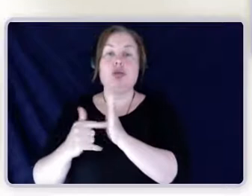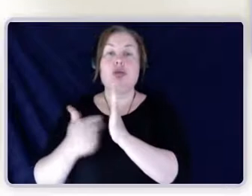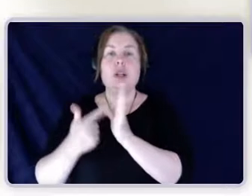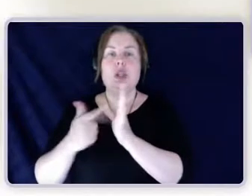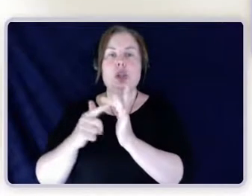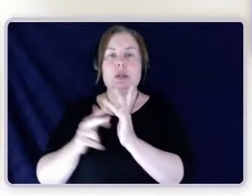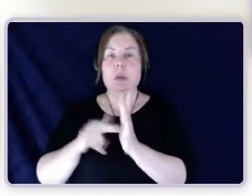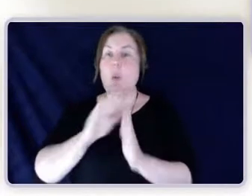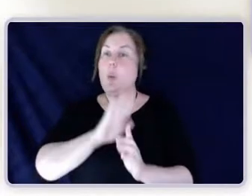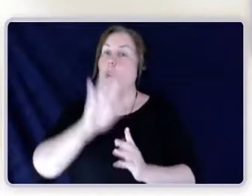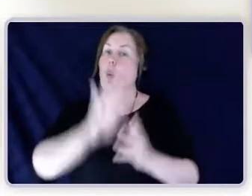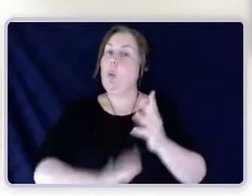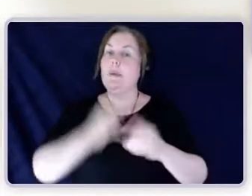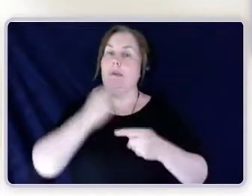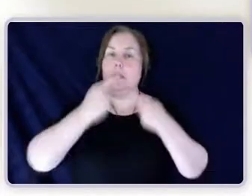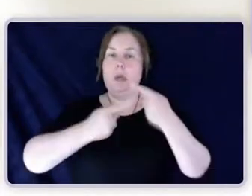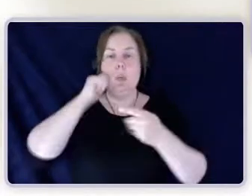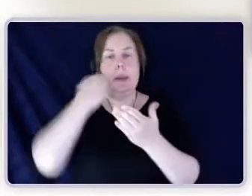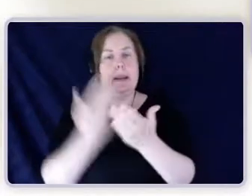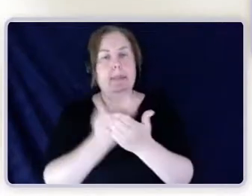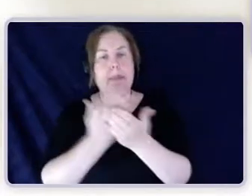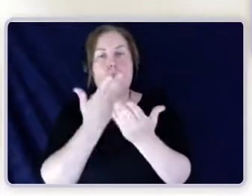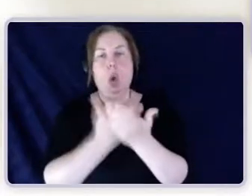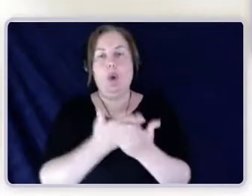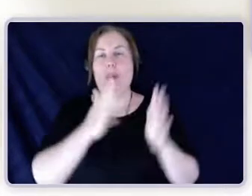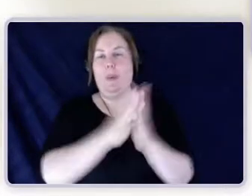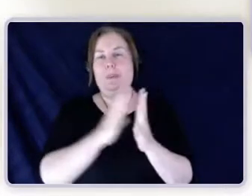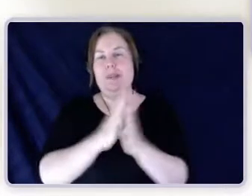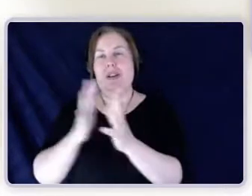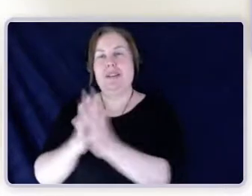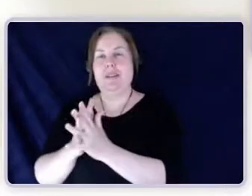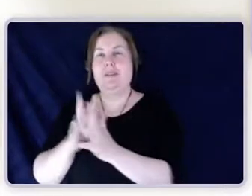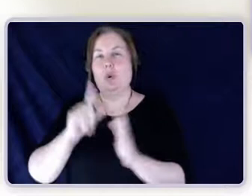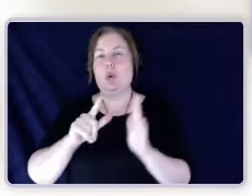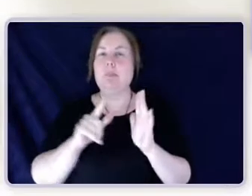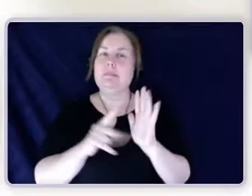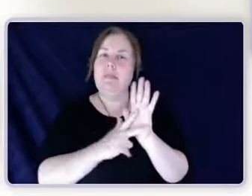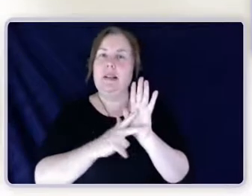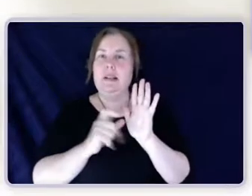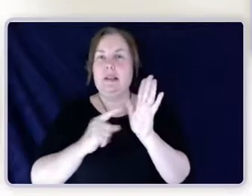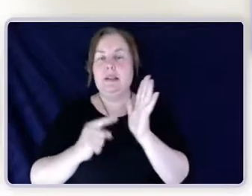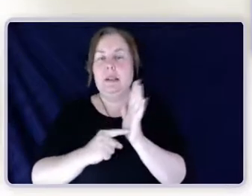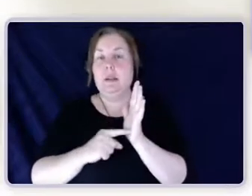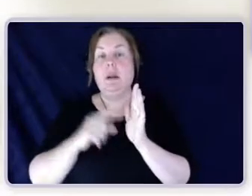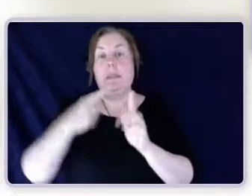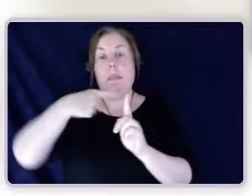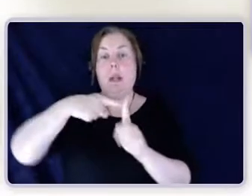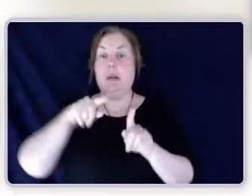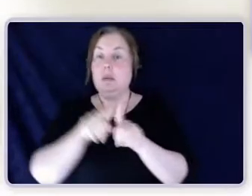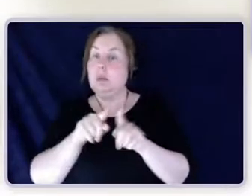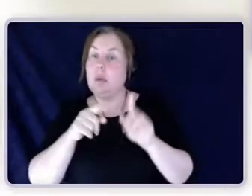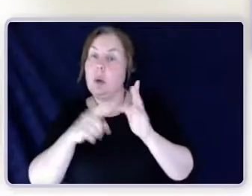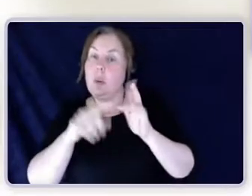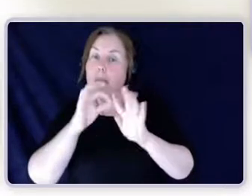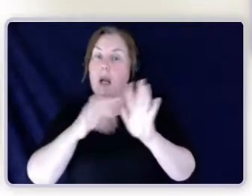on the website so you can access everything together, including not only this presentation,